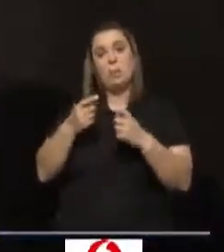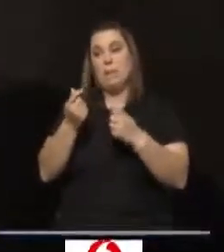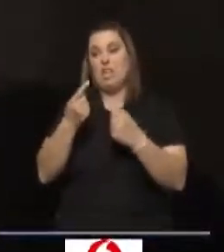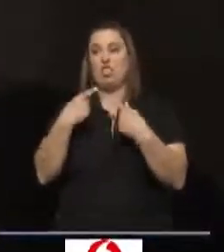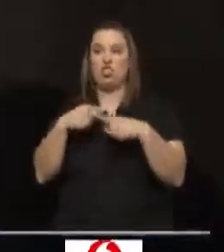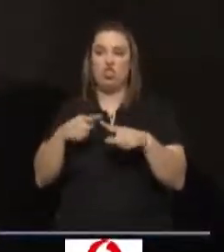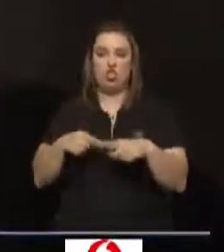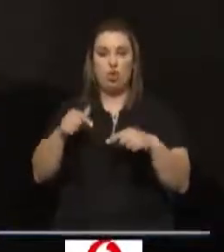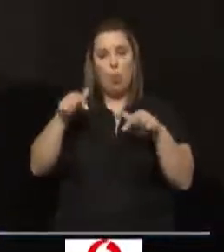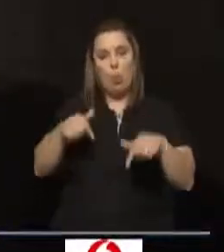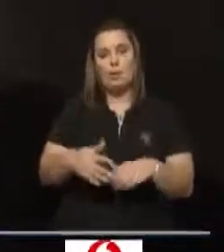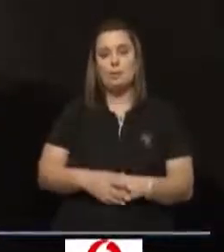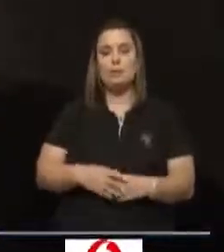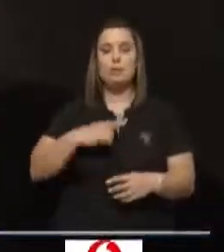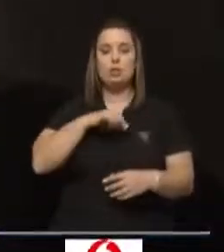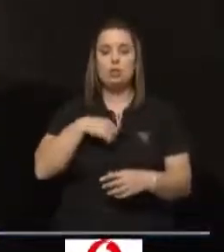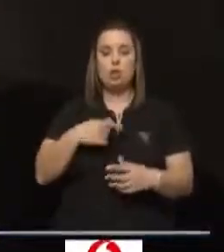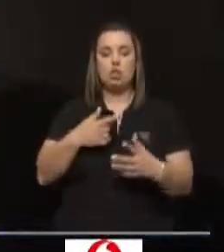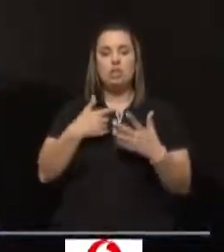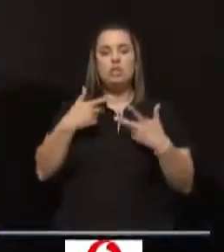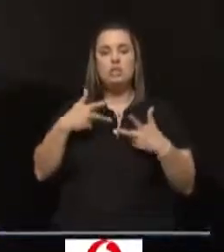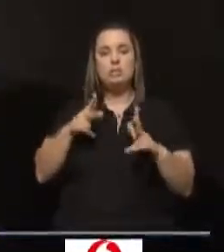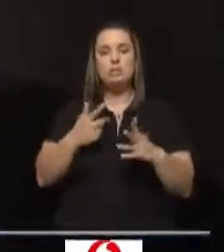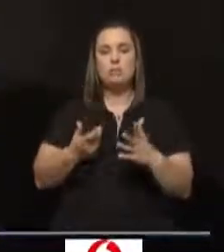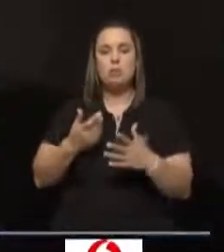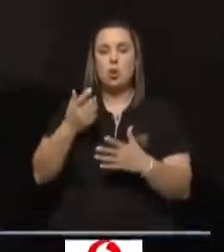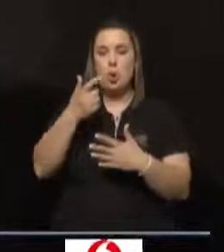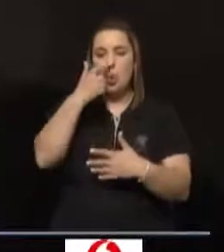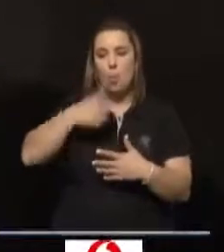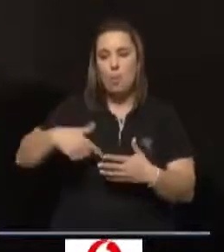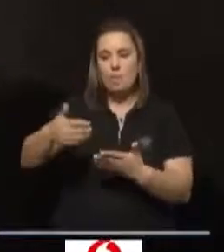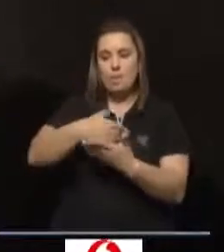2025 with totally different prices that we have today.